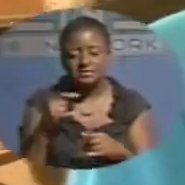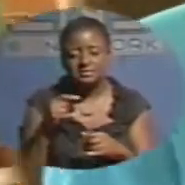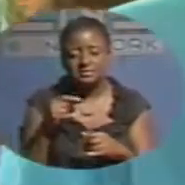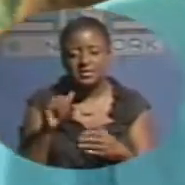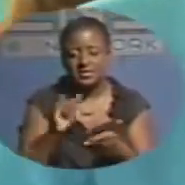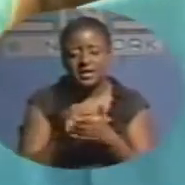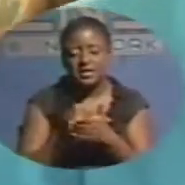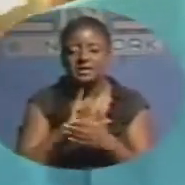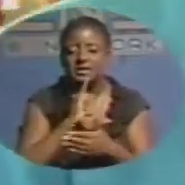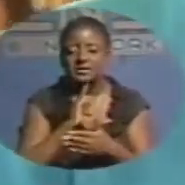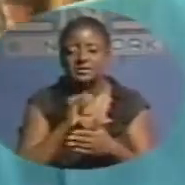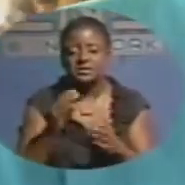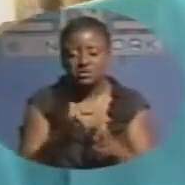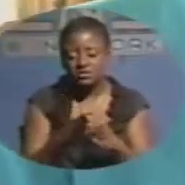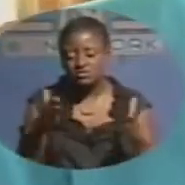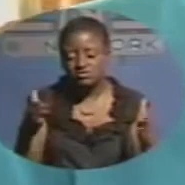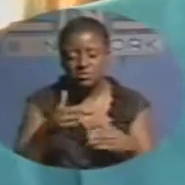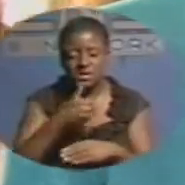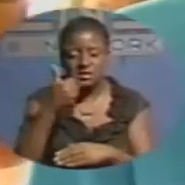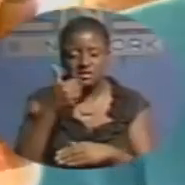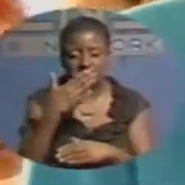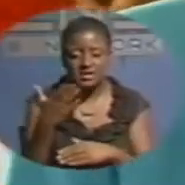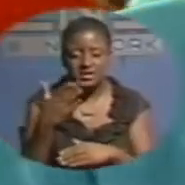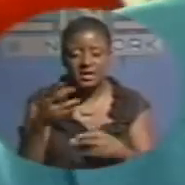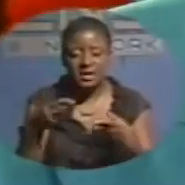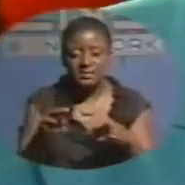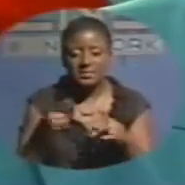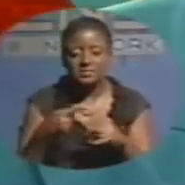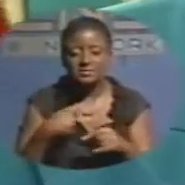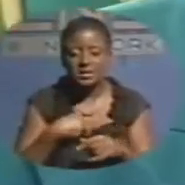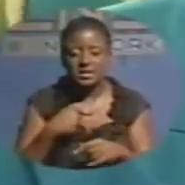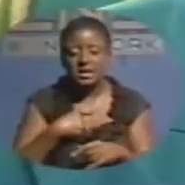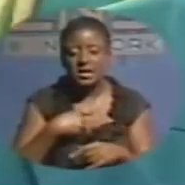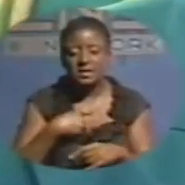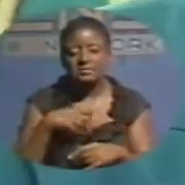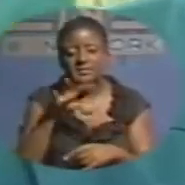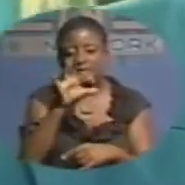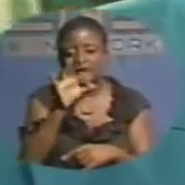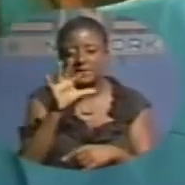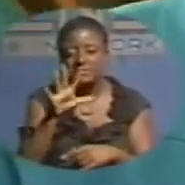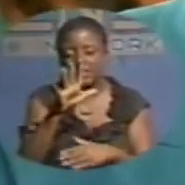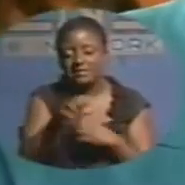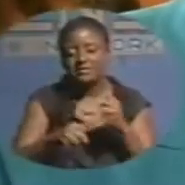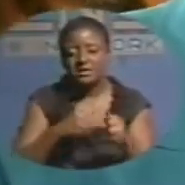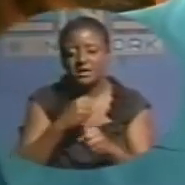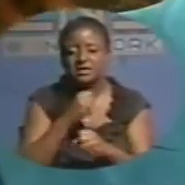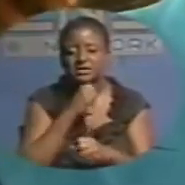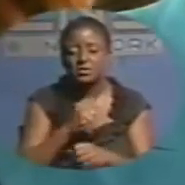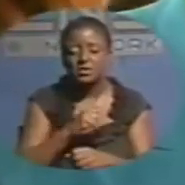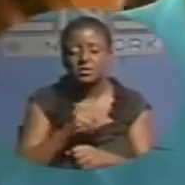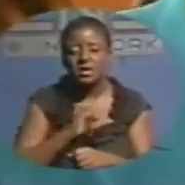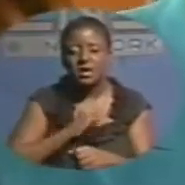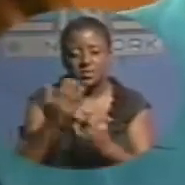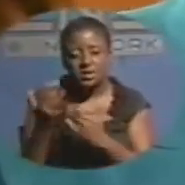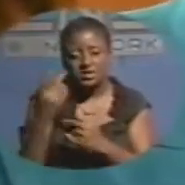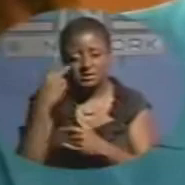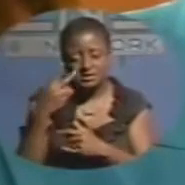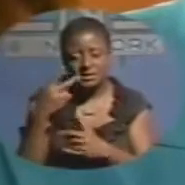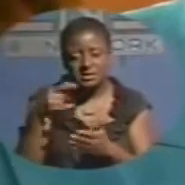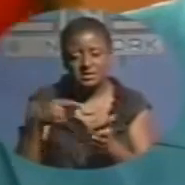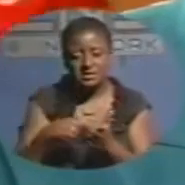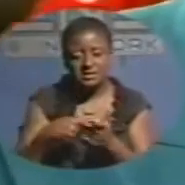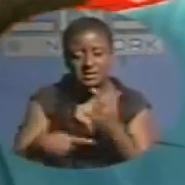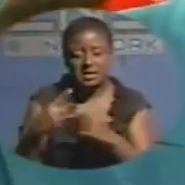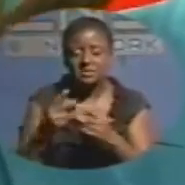ever happened to me. I'm 95 years old, and I waited this length of time to see this come true. So I